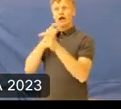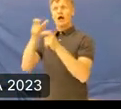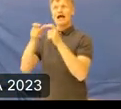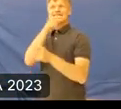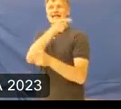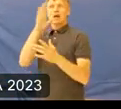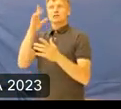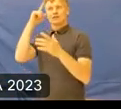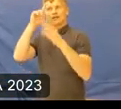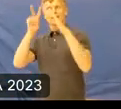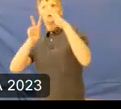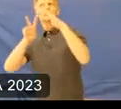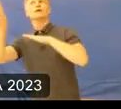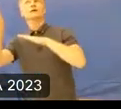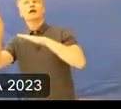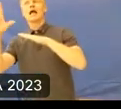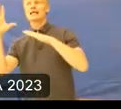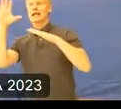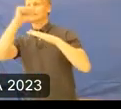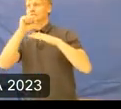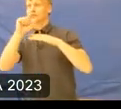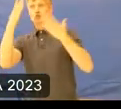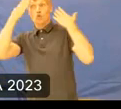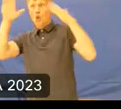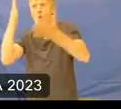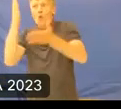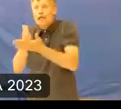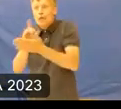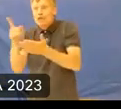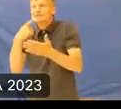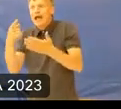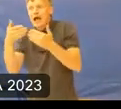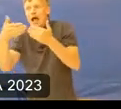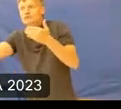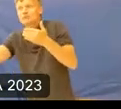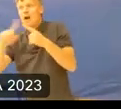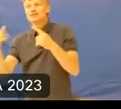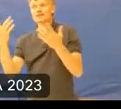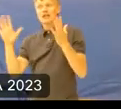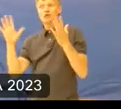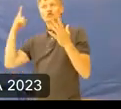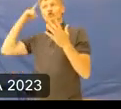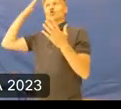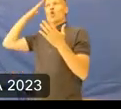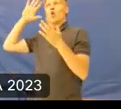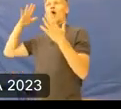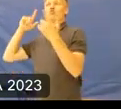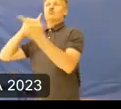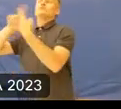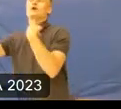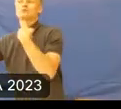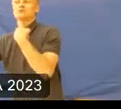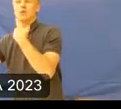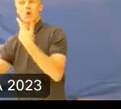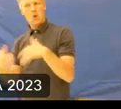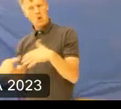to project it, as the conversational analysts say. And a lot of the pragmatic inferences